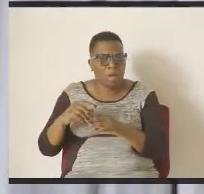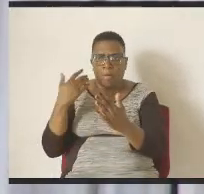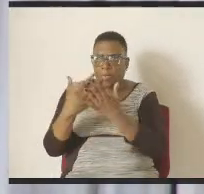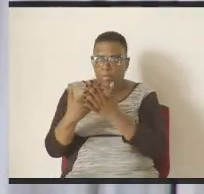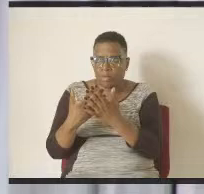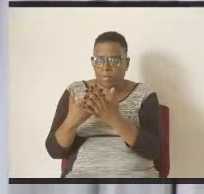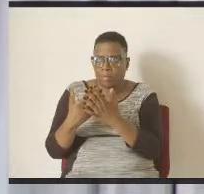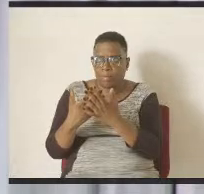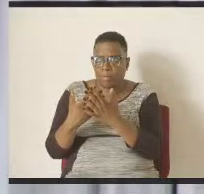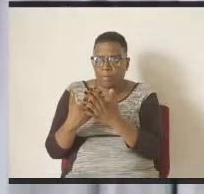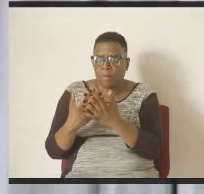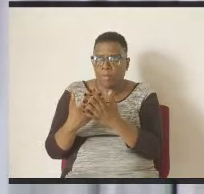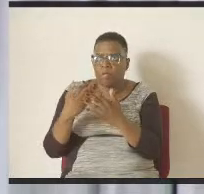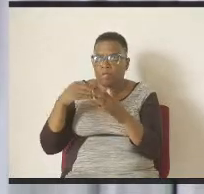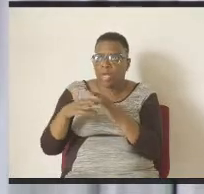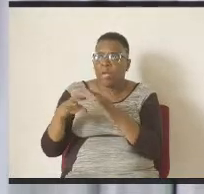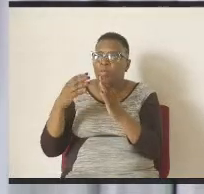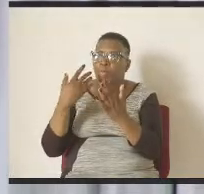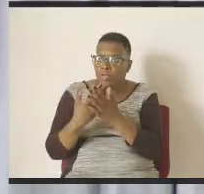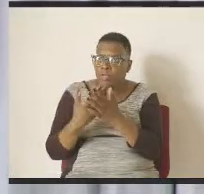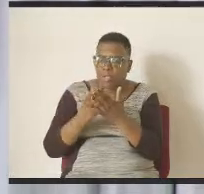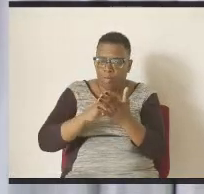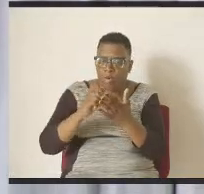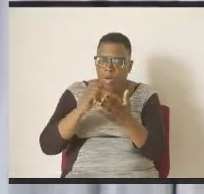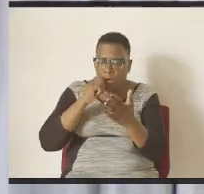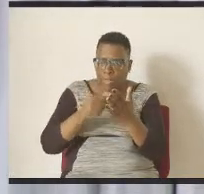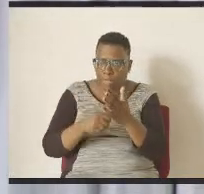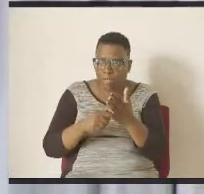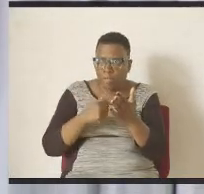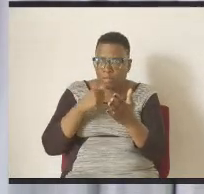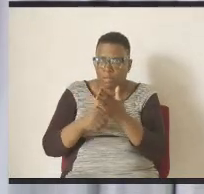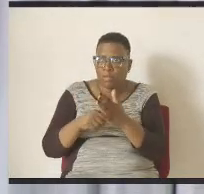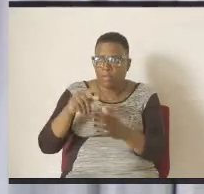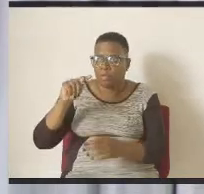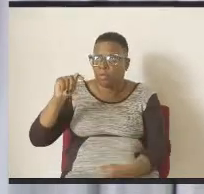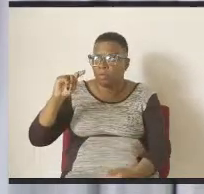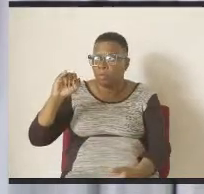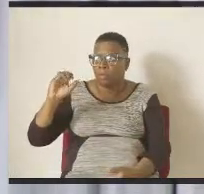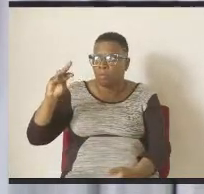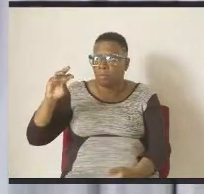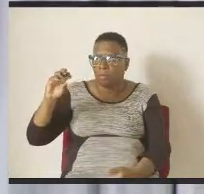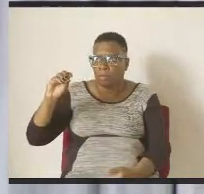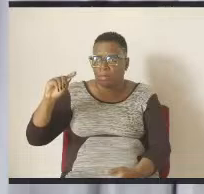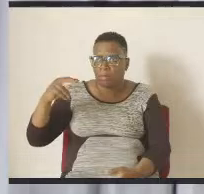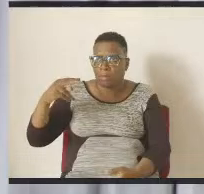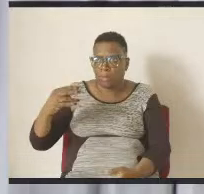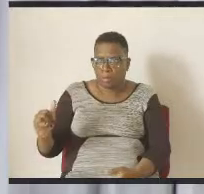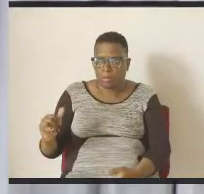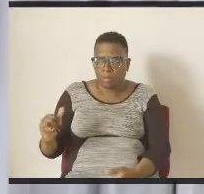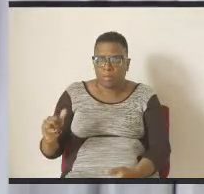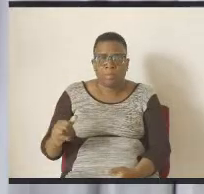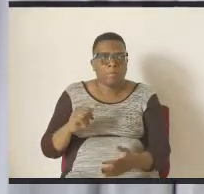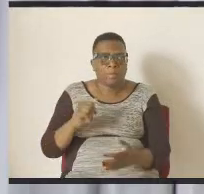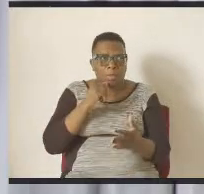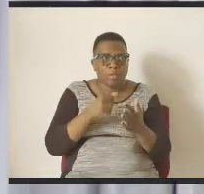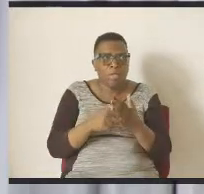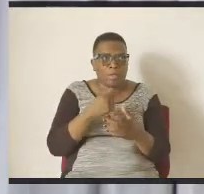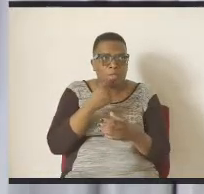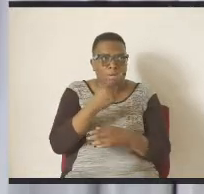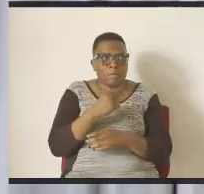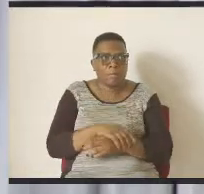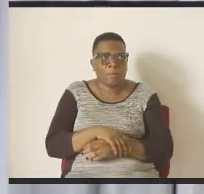ashamed. For I know whom I have believed, and I am persuaded that he is